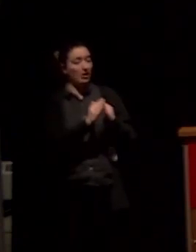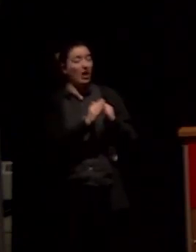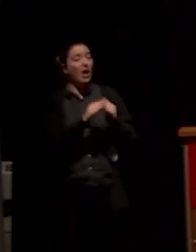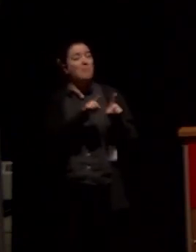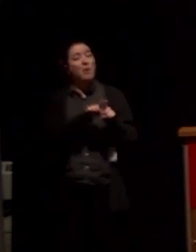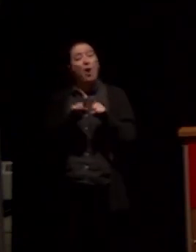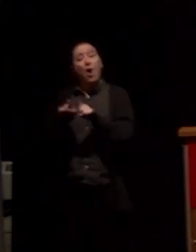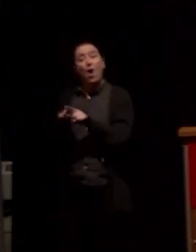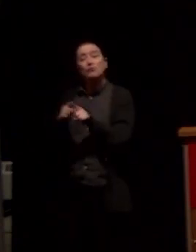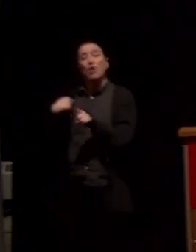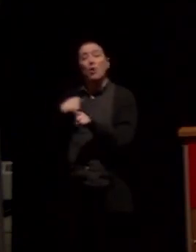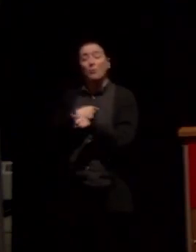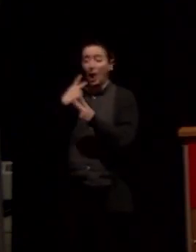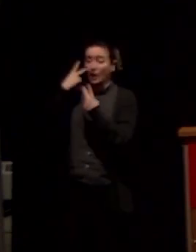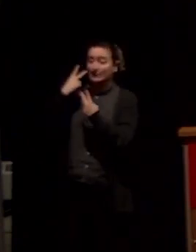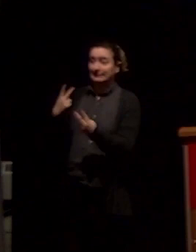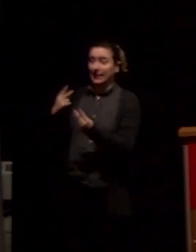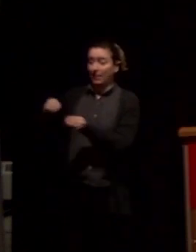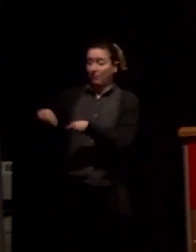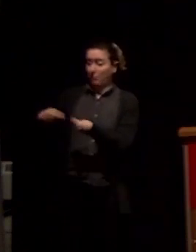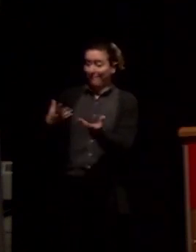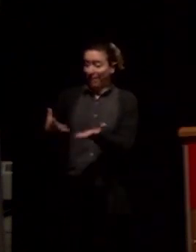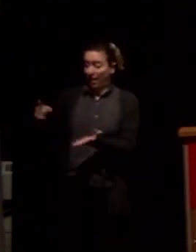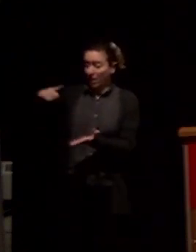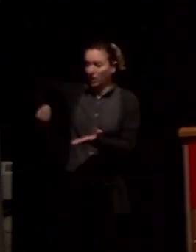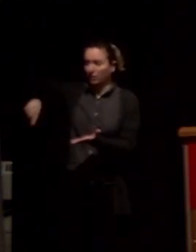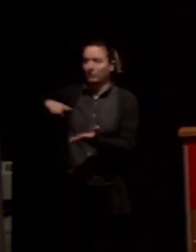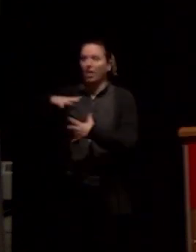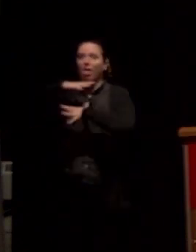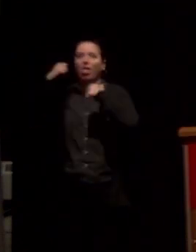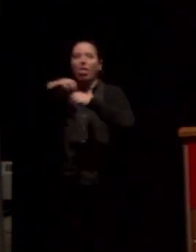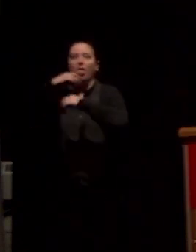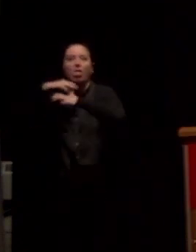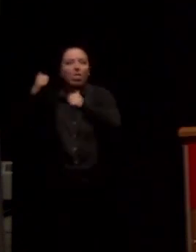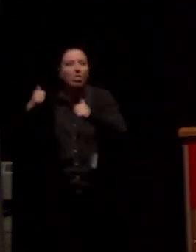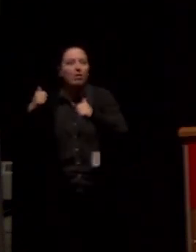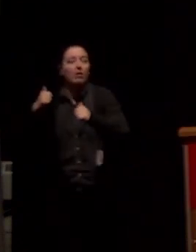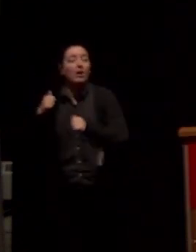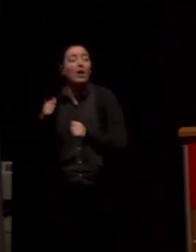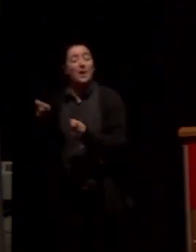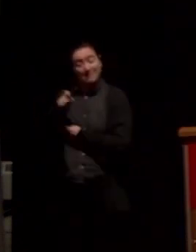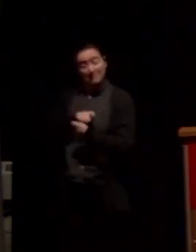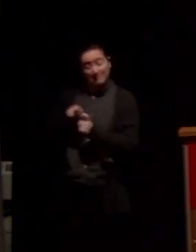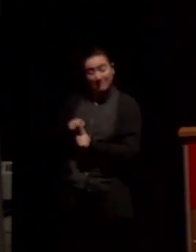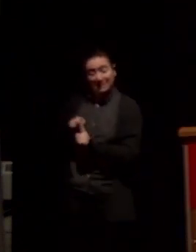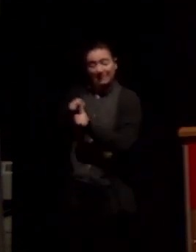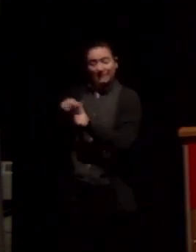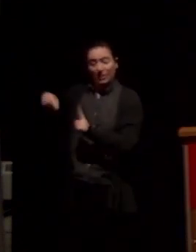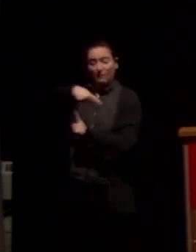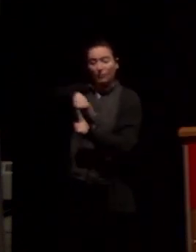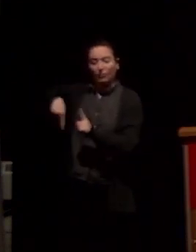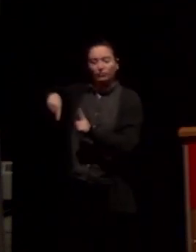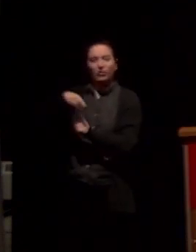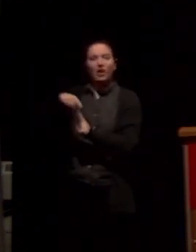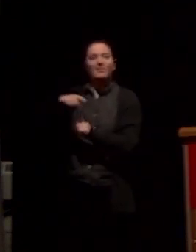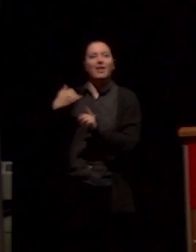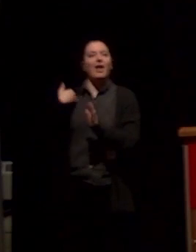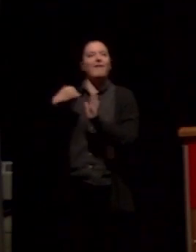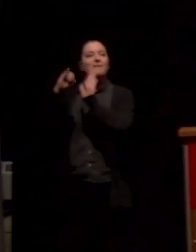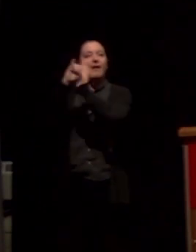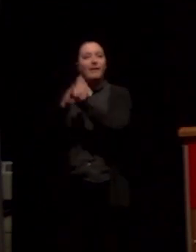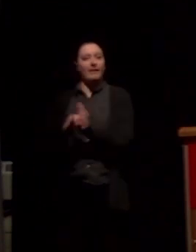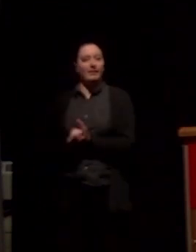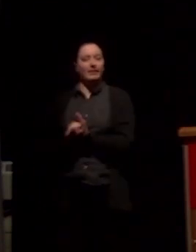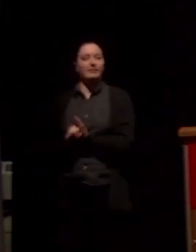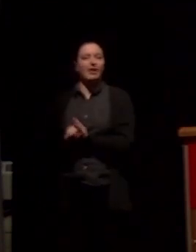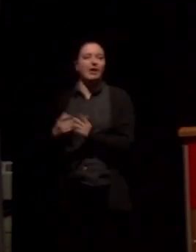among providers. Mm-hmm. This is especially the case among providers from marginalized identities. How do your organizations support providers to prevent